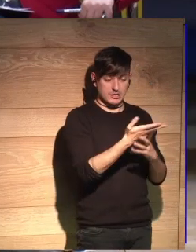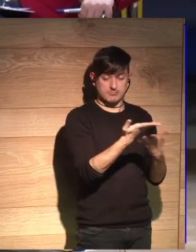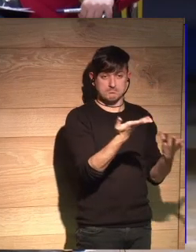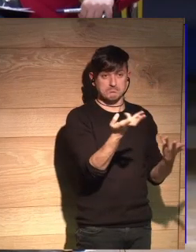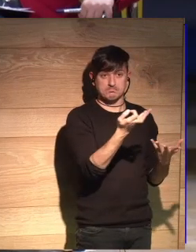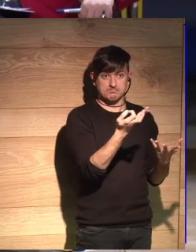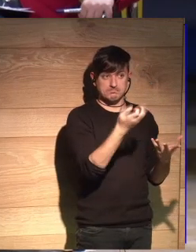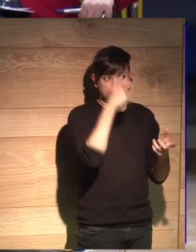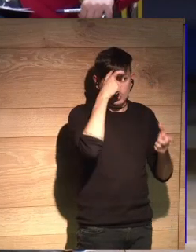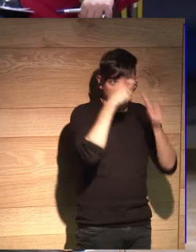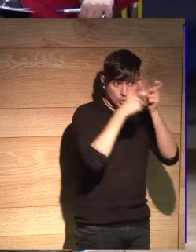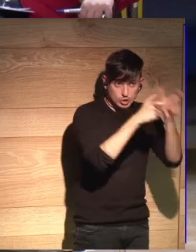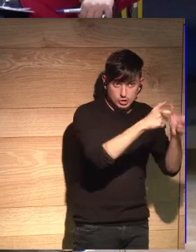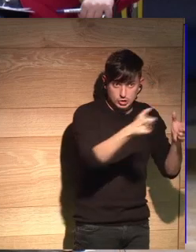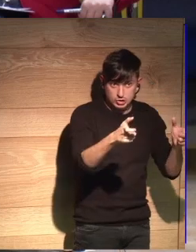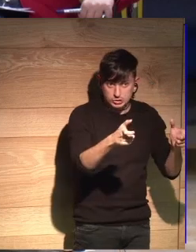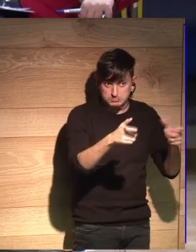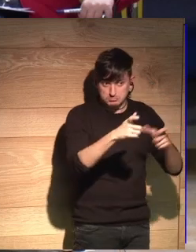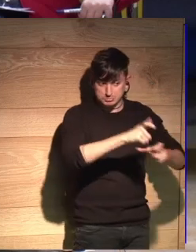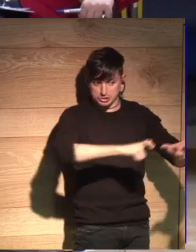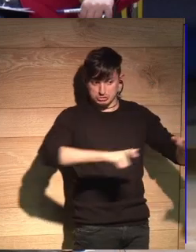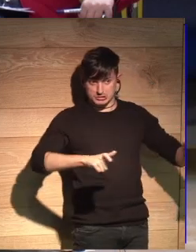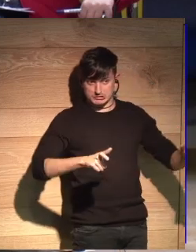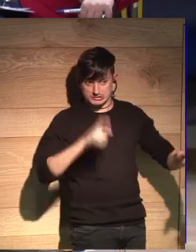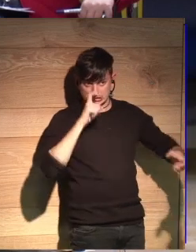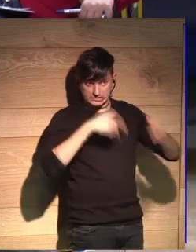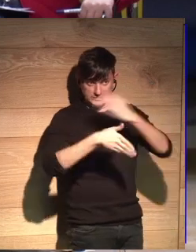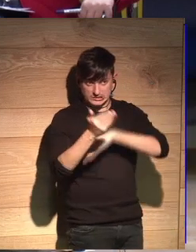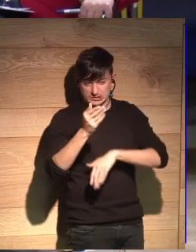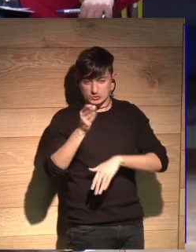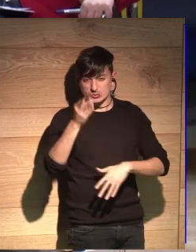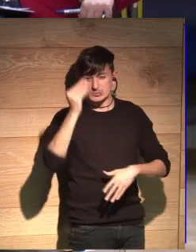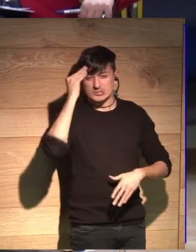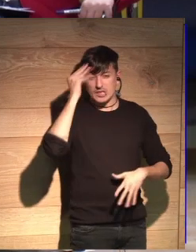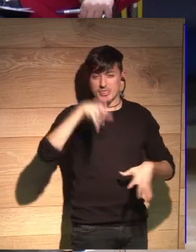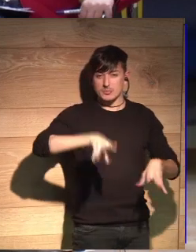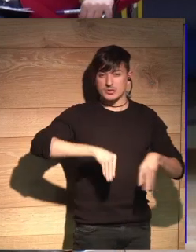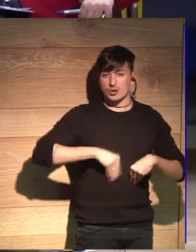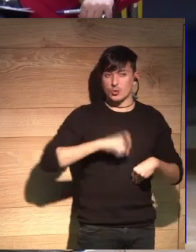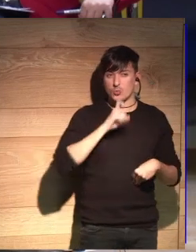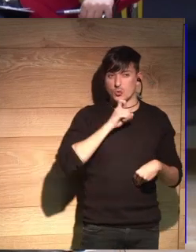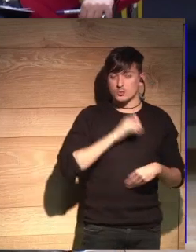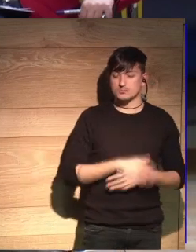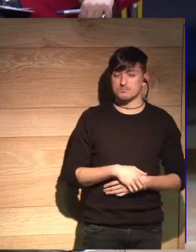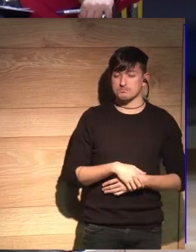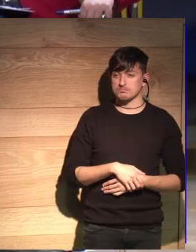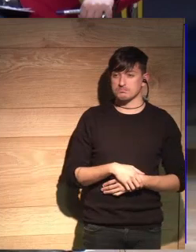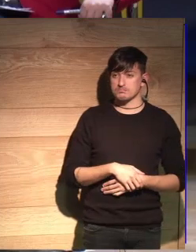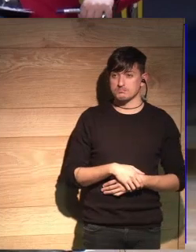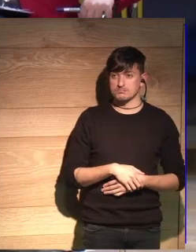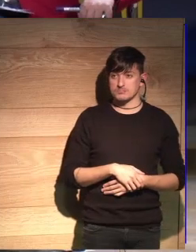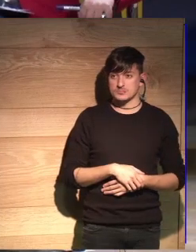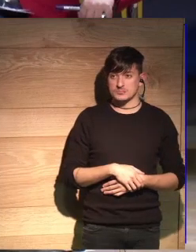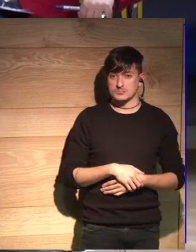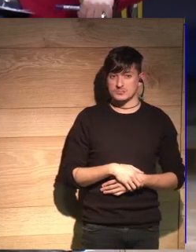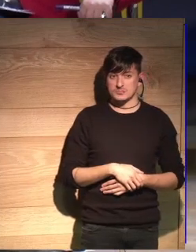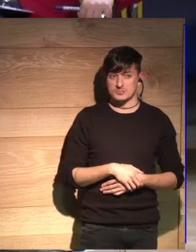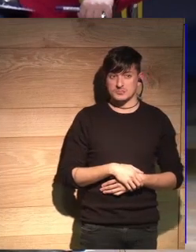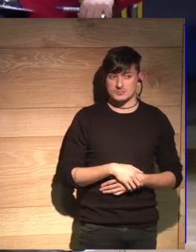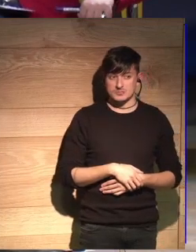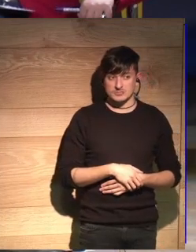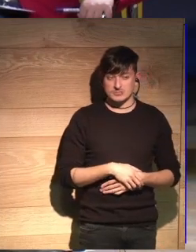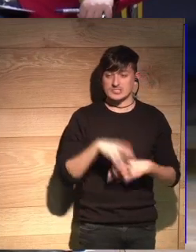installed that they could have survived colonies from Neanderthals, how do you think that would be accepted? Well, would have to